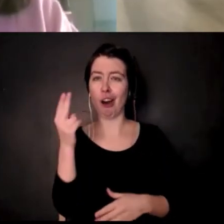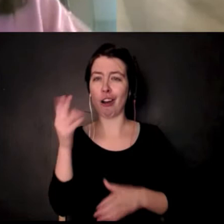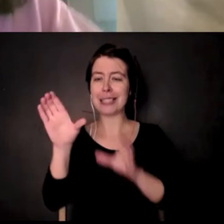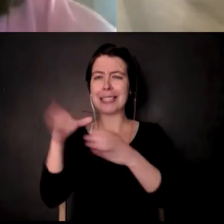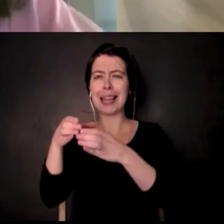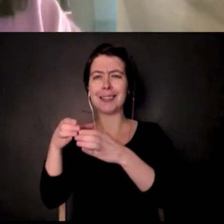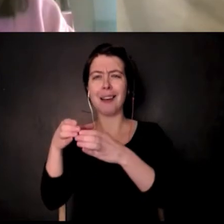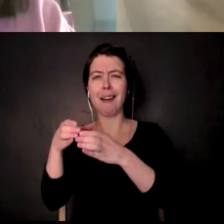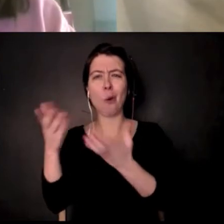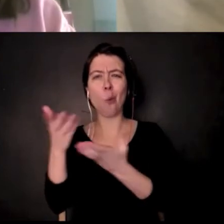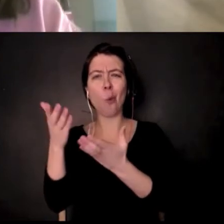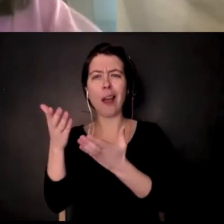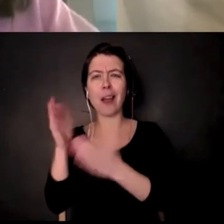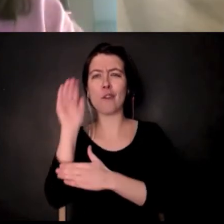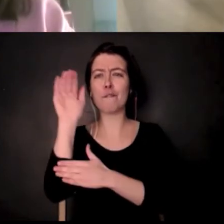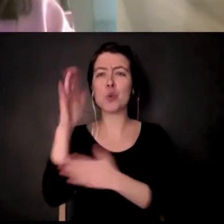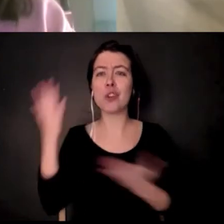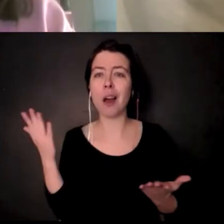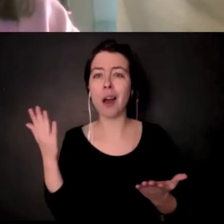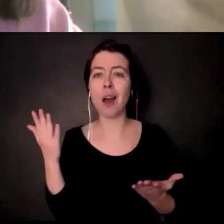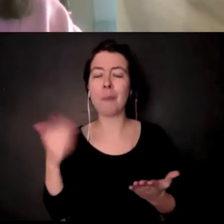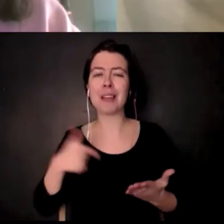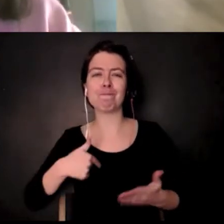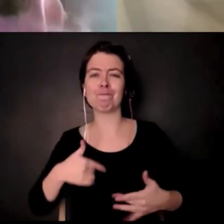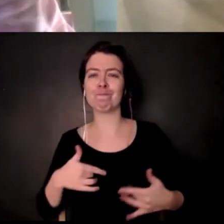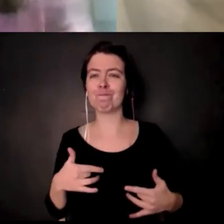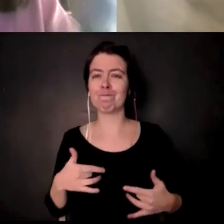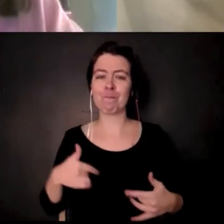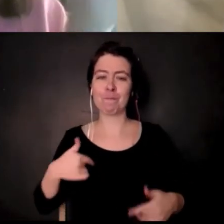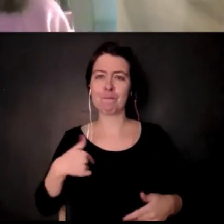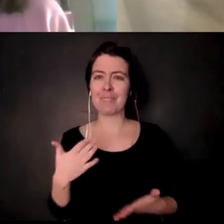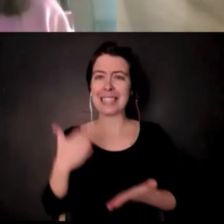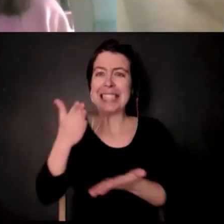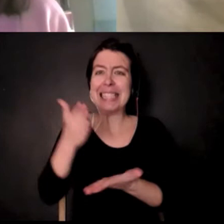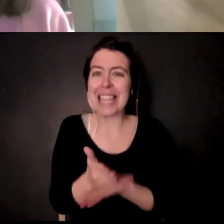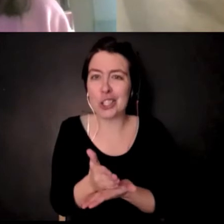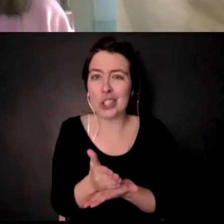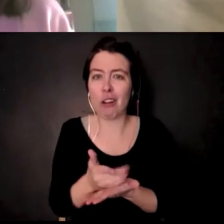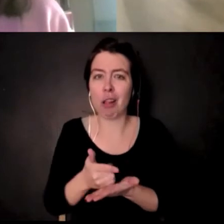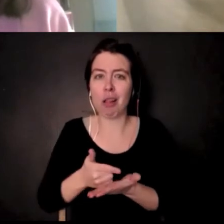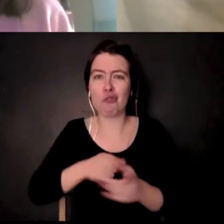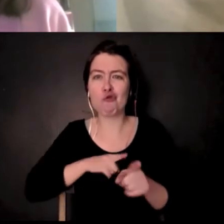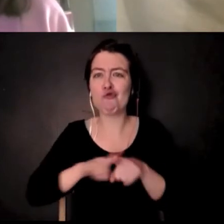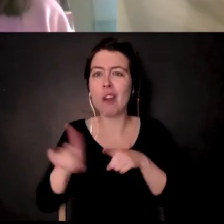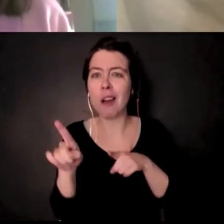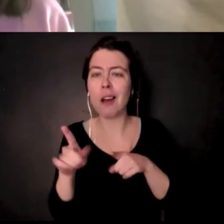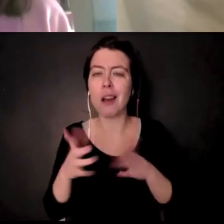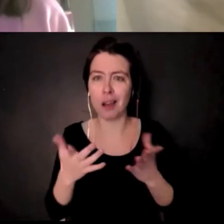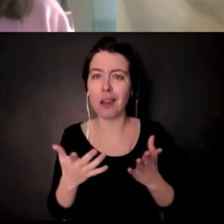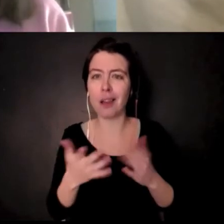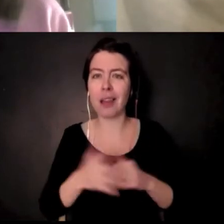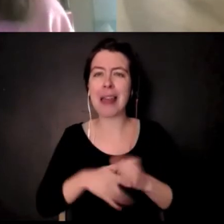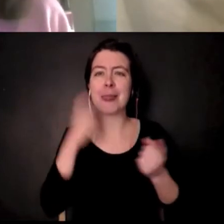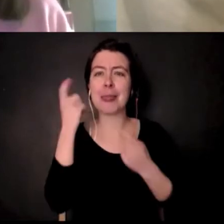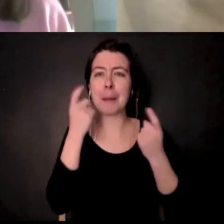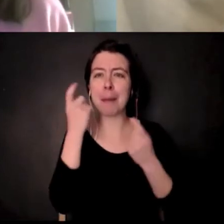intentional with who I'm in conversation with and who I collaborate with, and where I'm drawing my information from. And